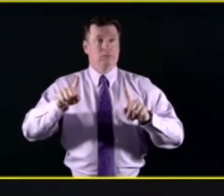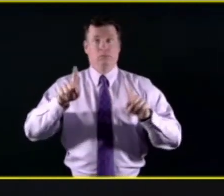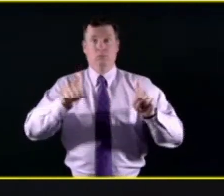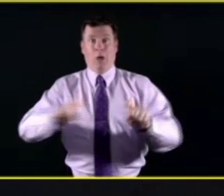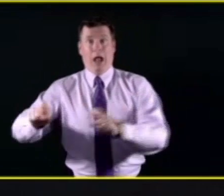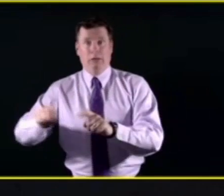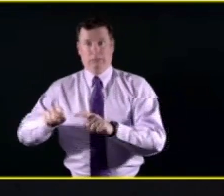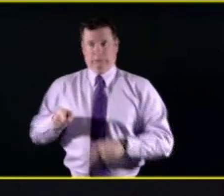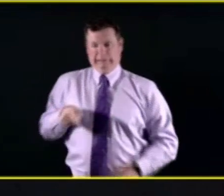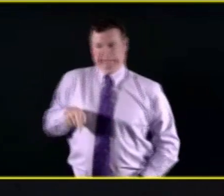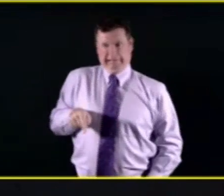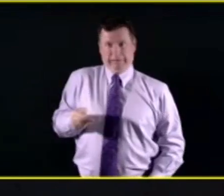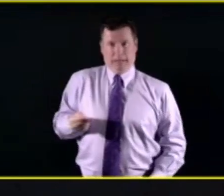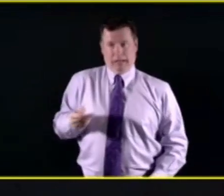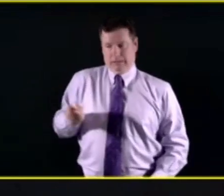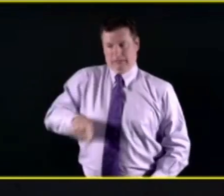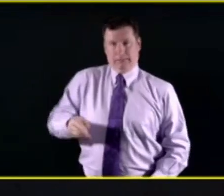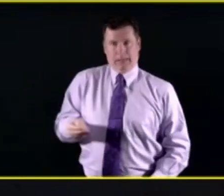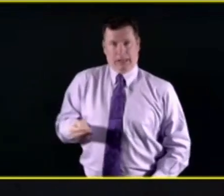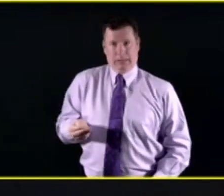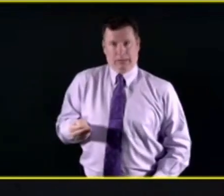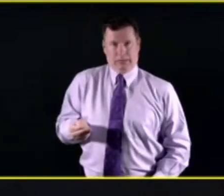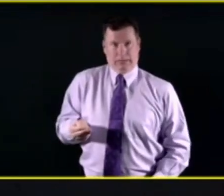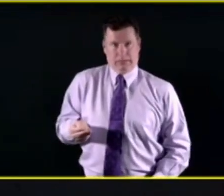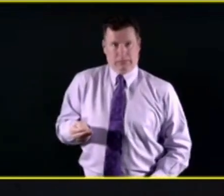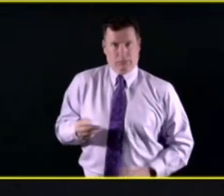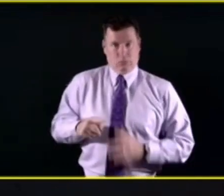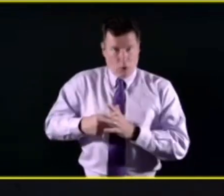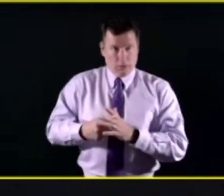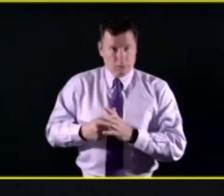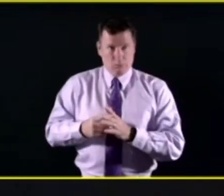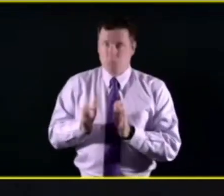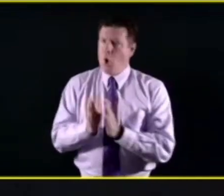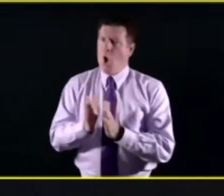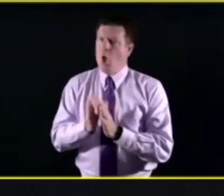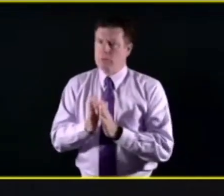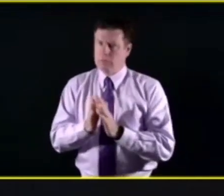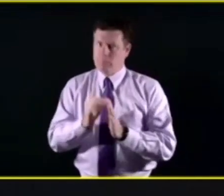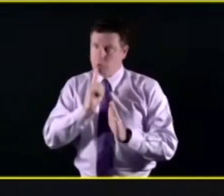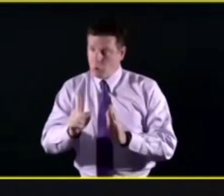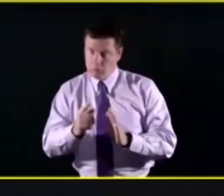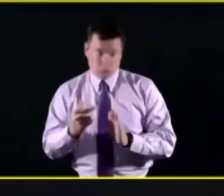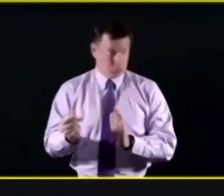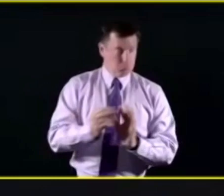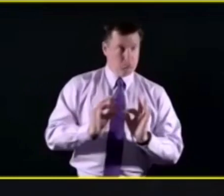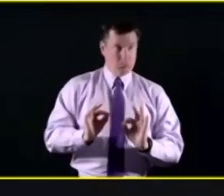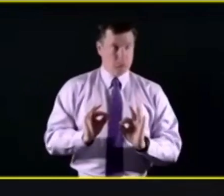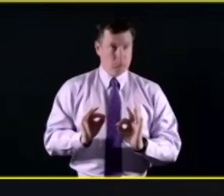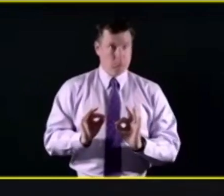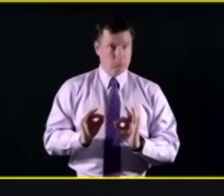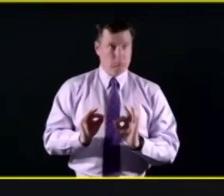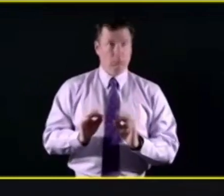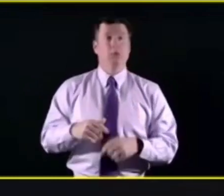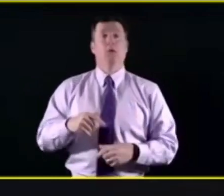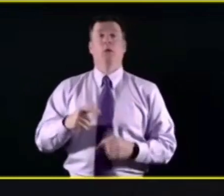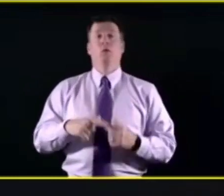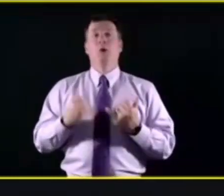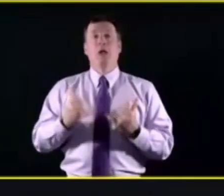place. This is a study that is considered phase one and will